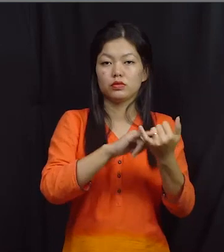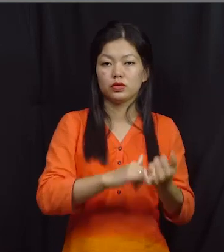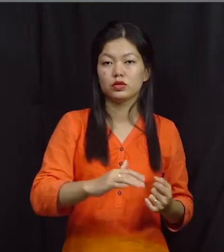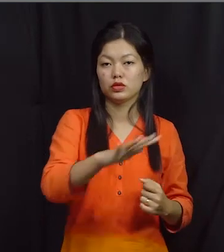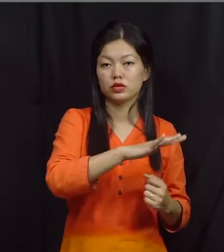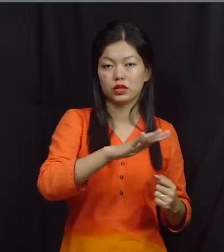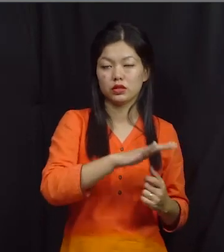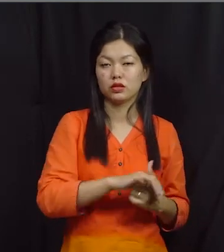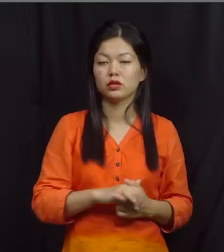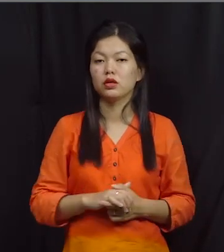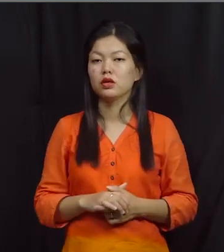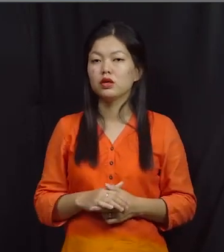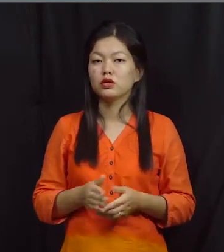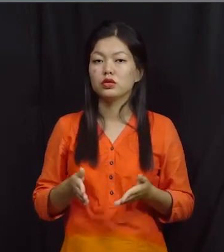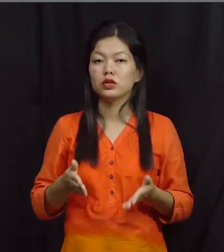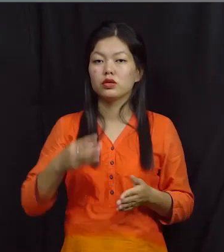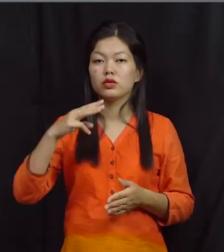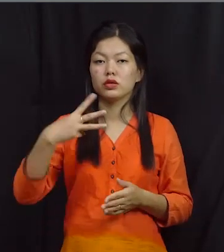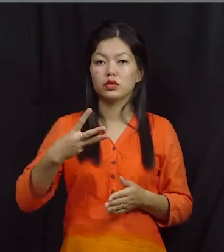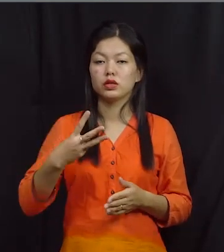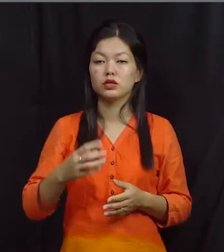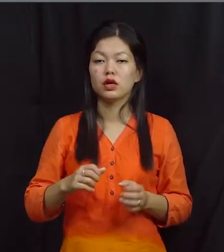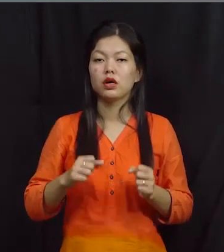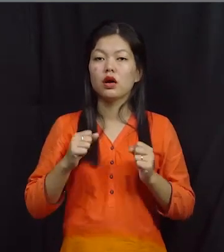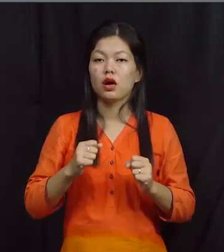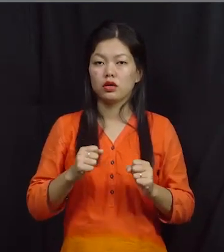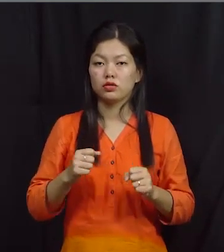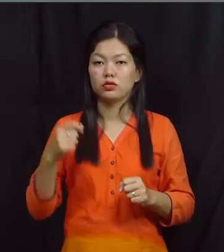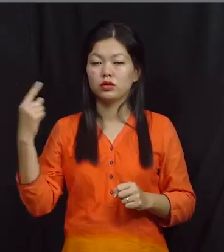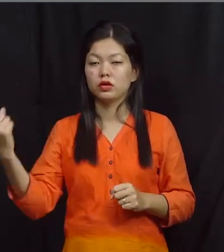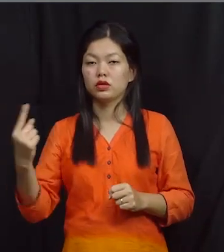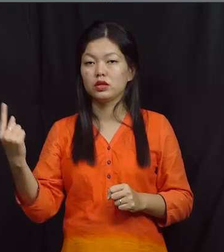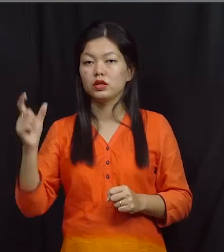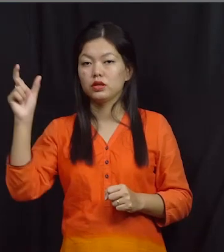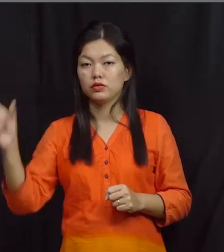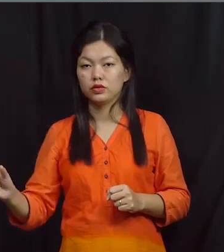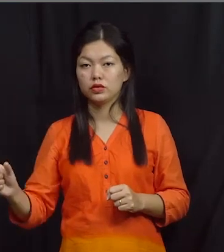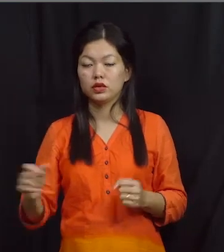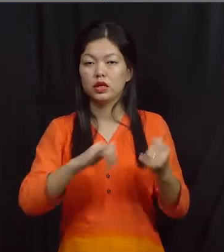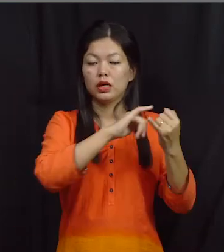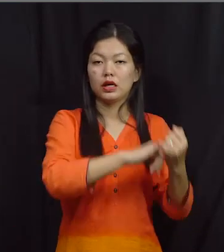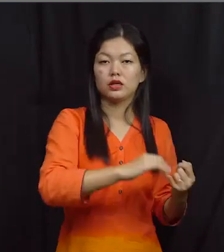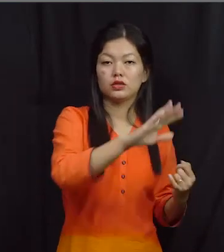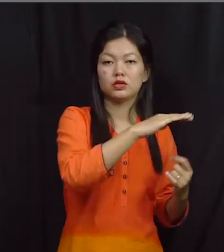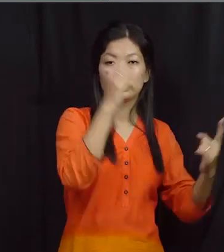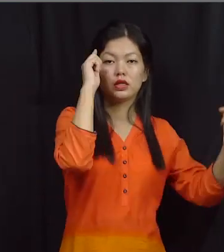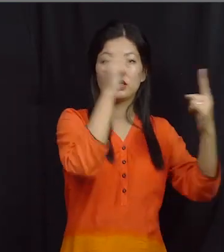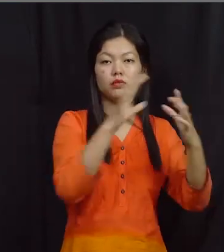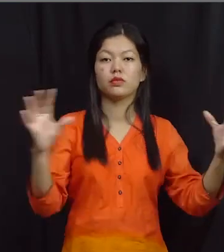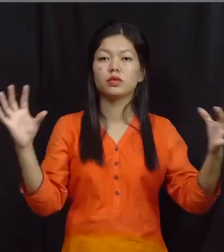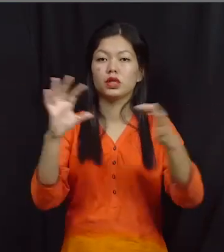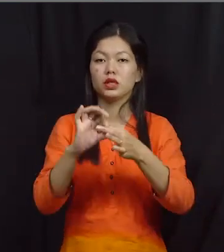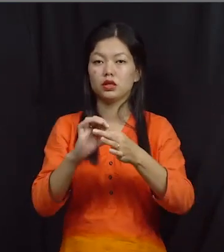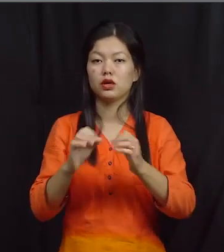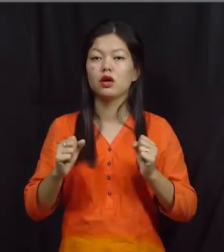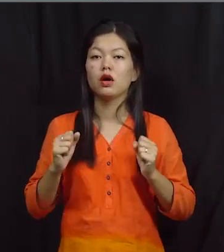coped about, or can be blended together? Synthesis of both. So we must do a synthesis of